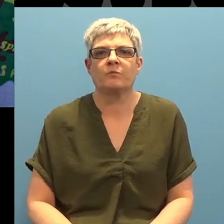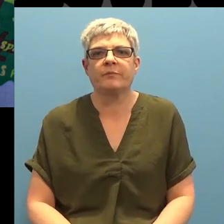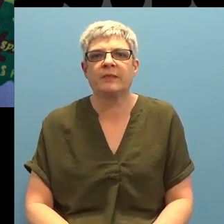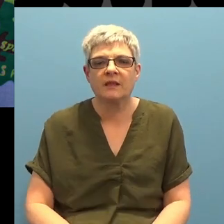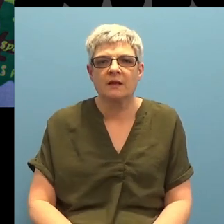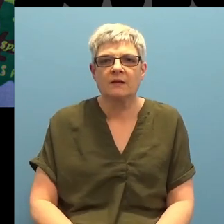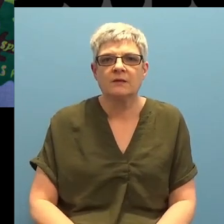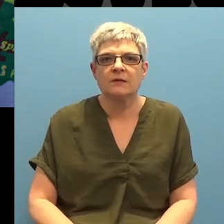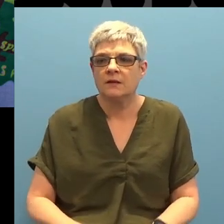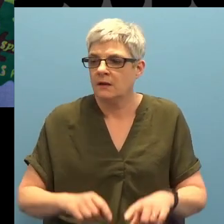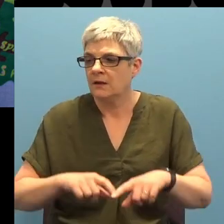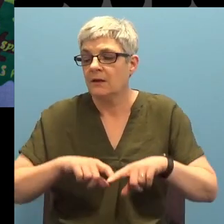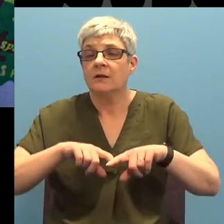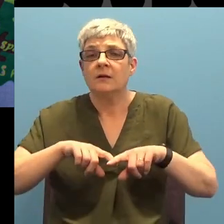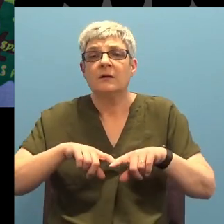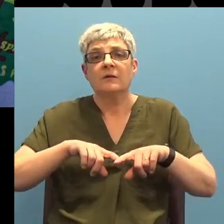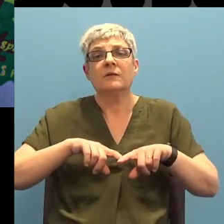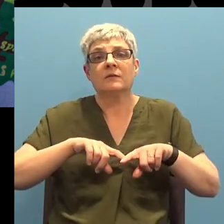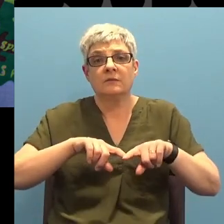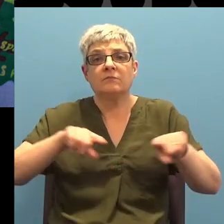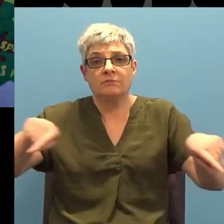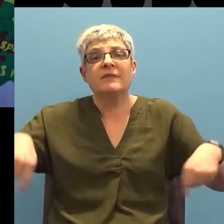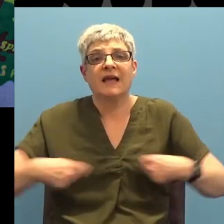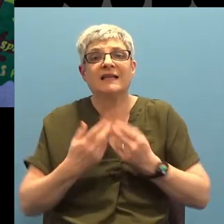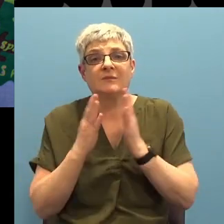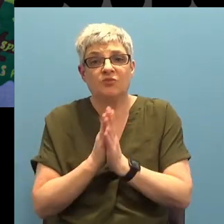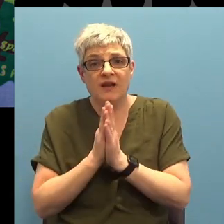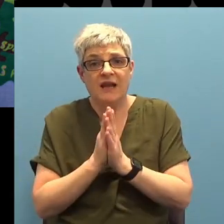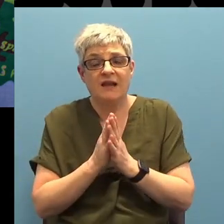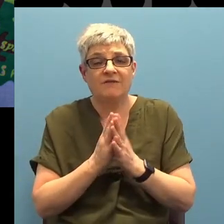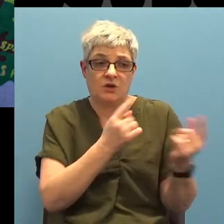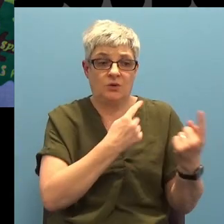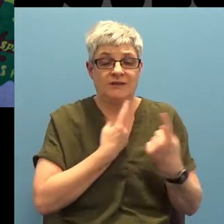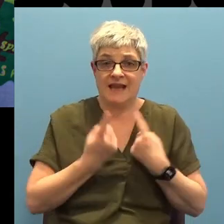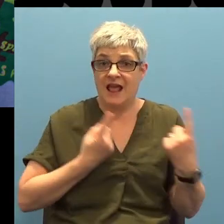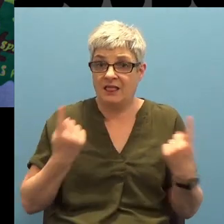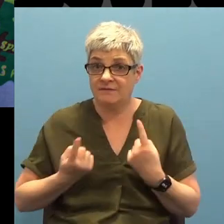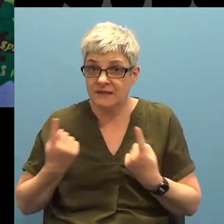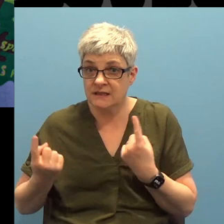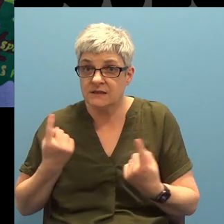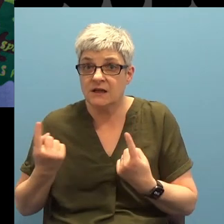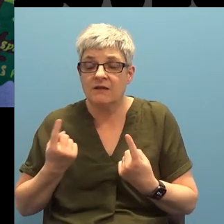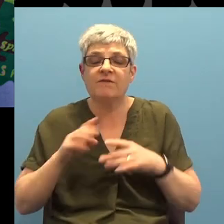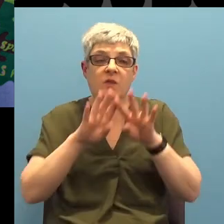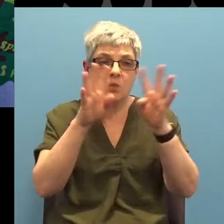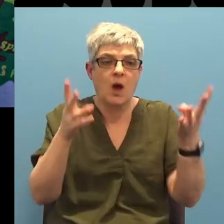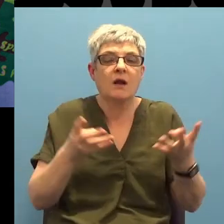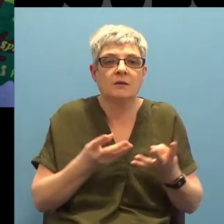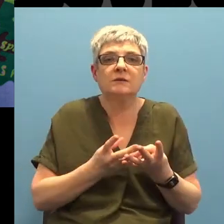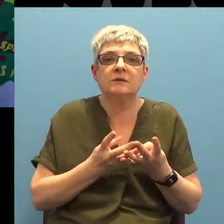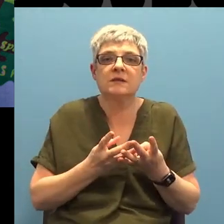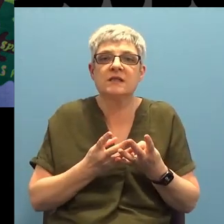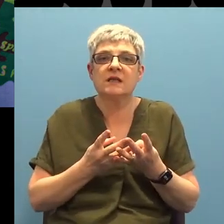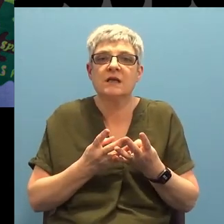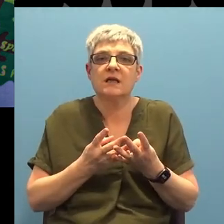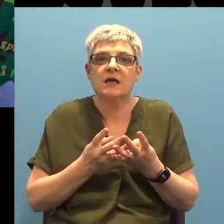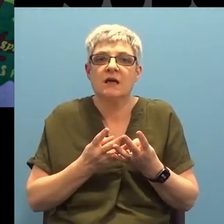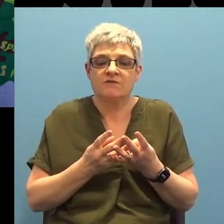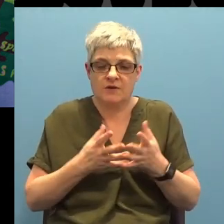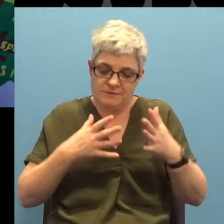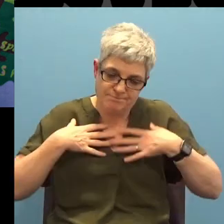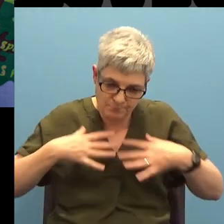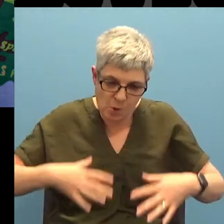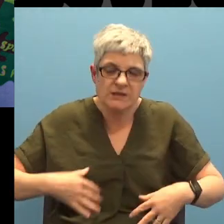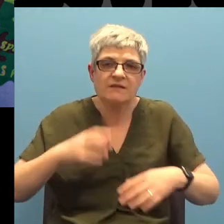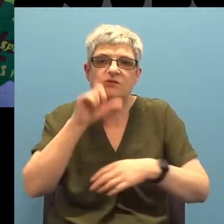Let's join together in prayer. We'll pray for ourselves, for the world around us, for being the body of